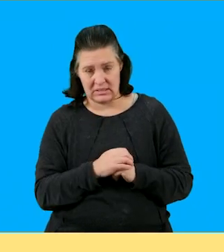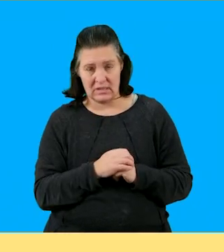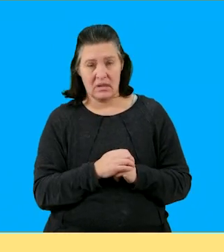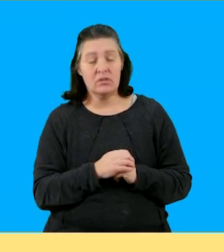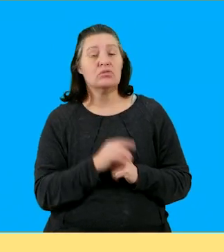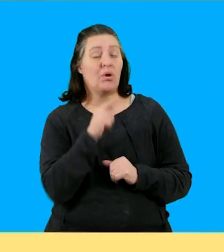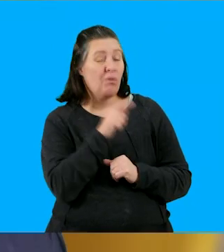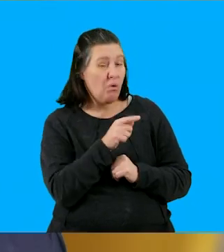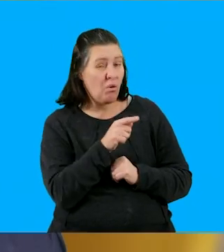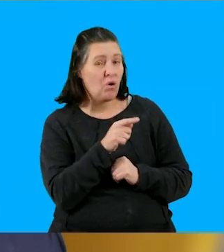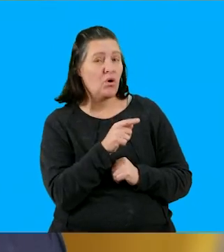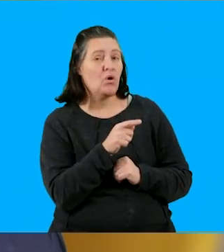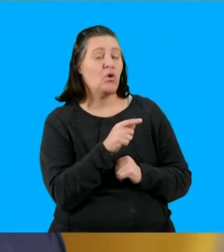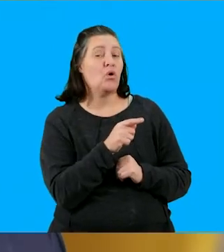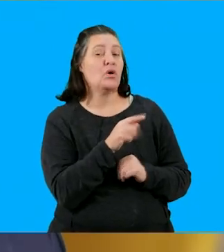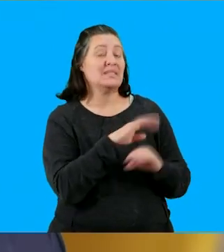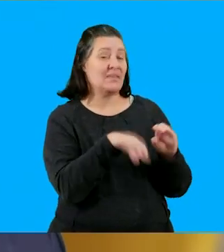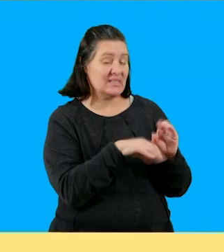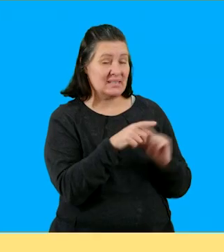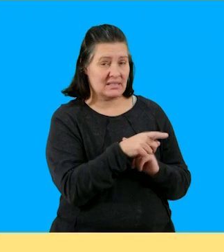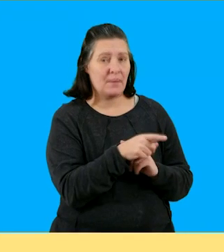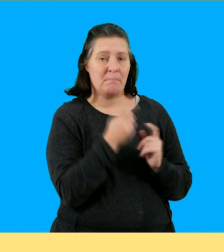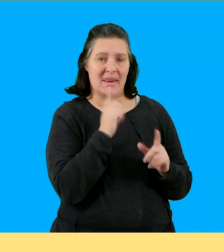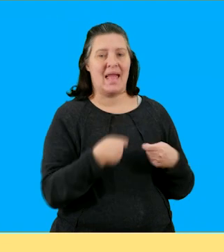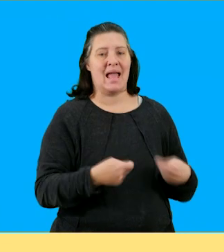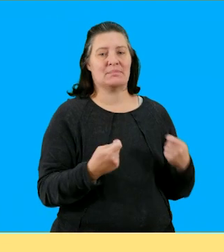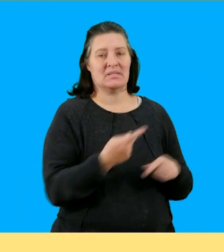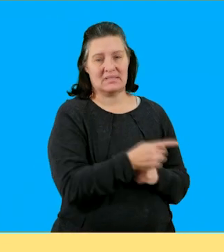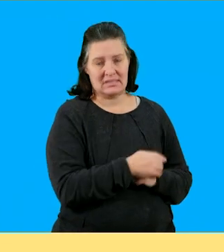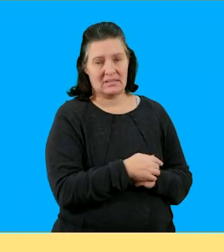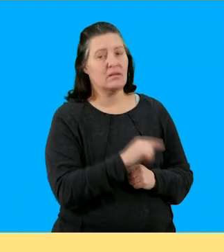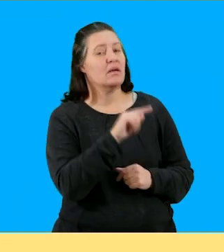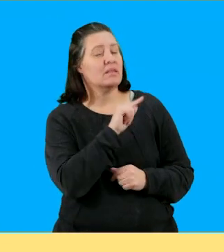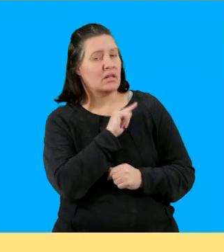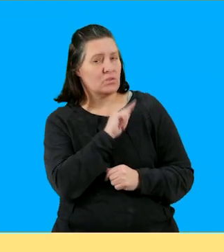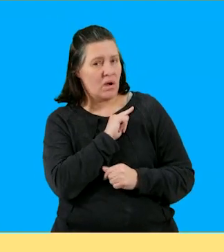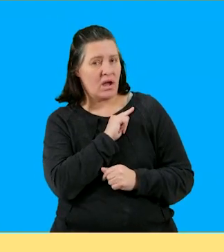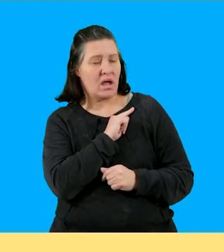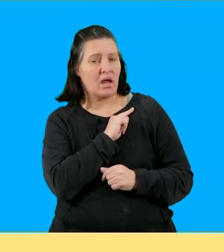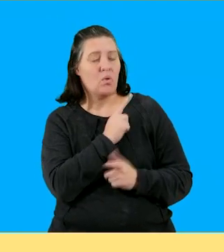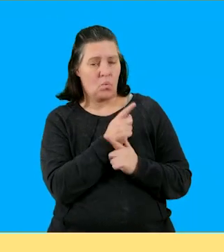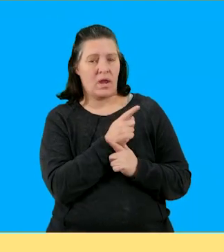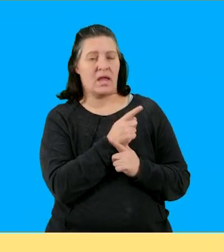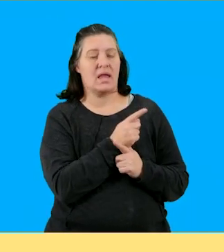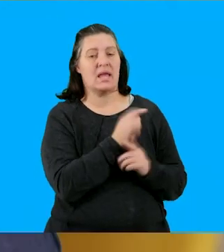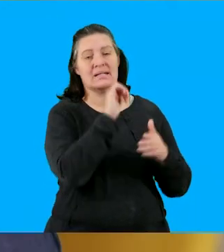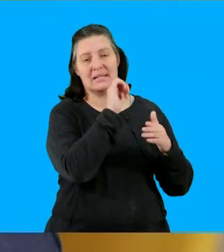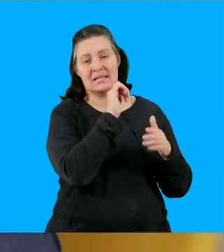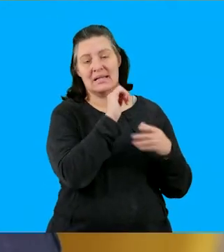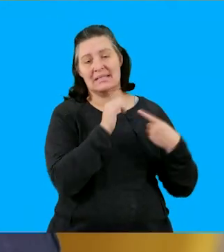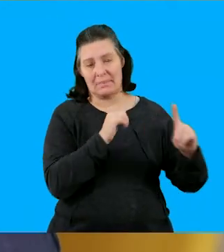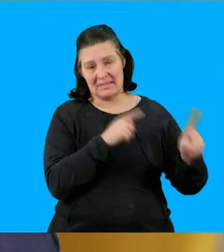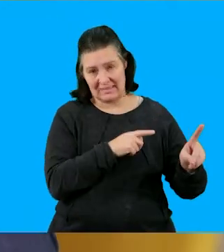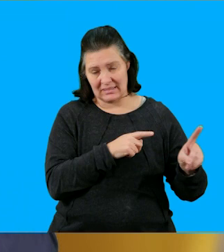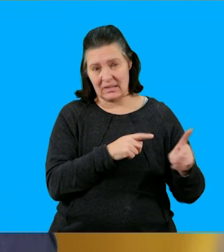mind that your trading stock deficit is an expense. Hence, we are debiting it in the